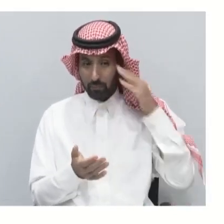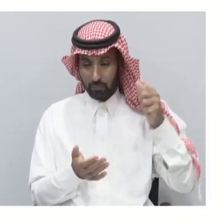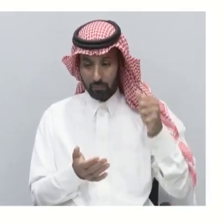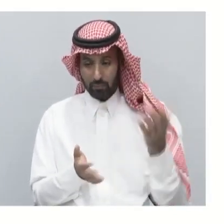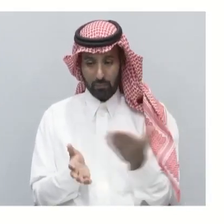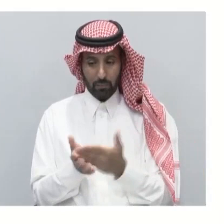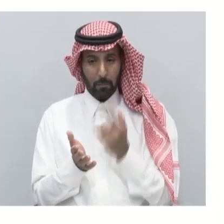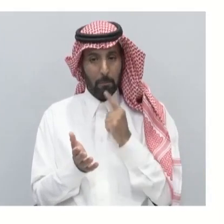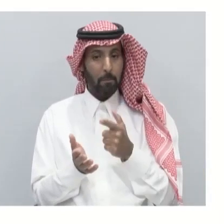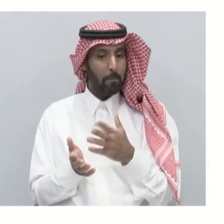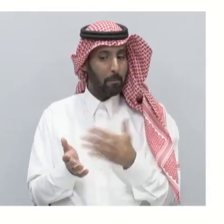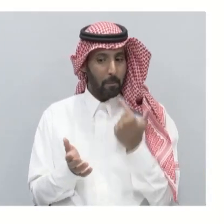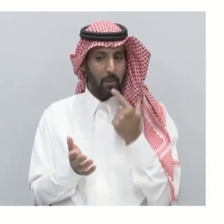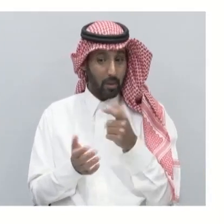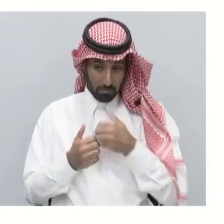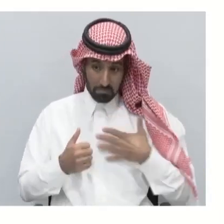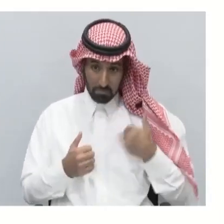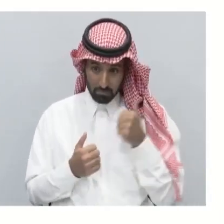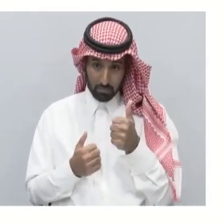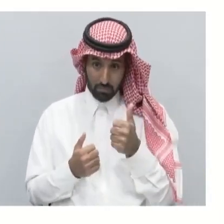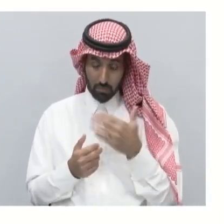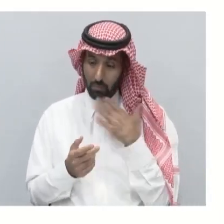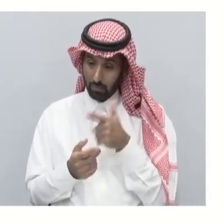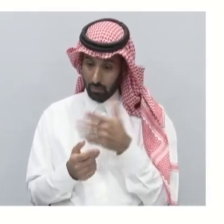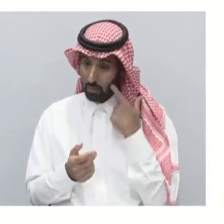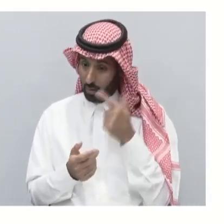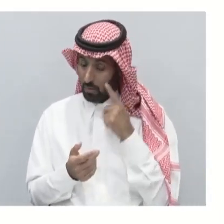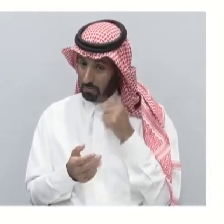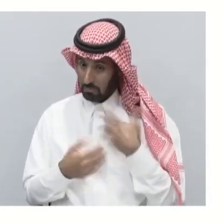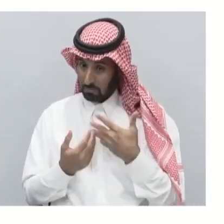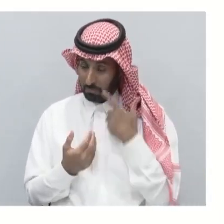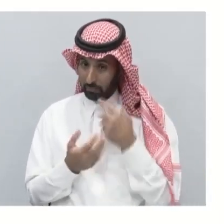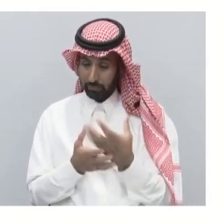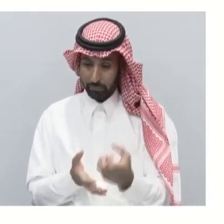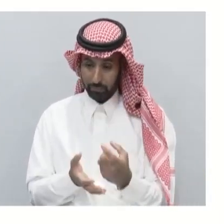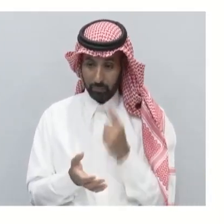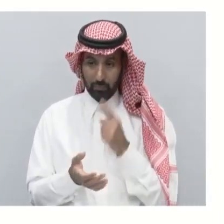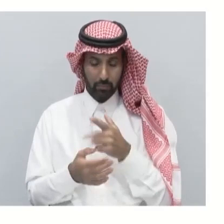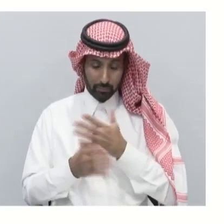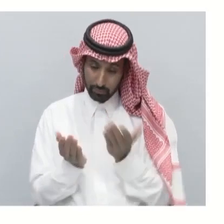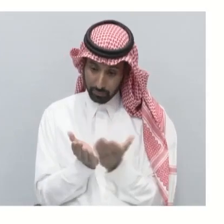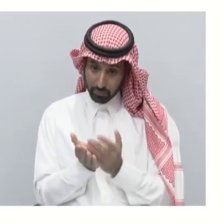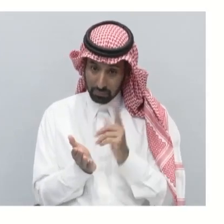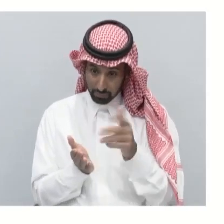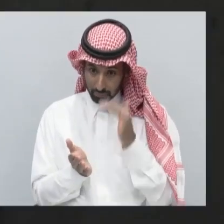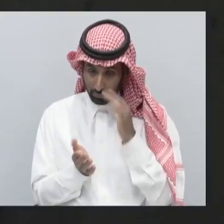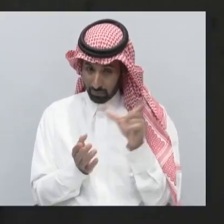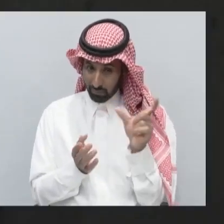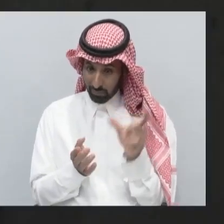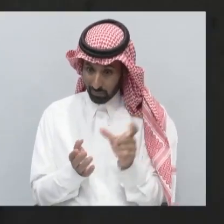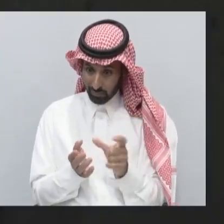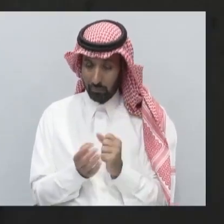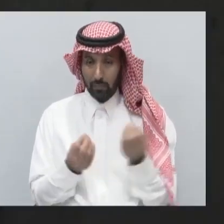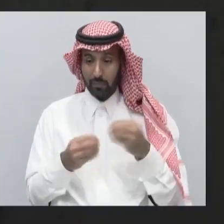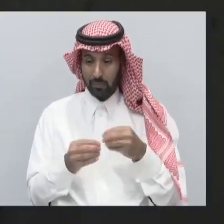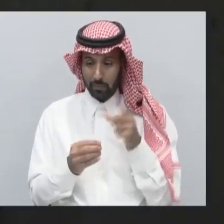said, how are you doing? Did you have a good summer? And how was school? Notice the short forms,